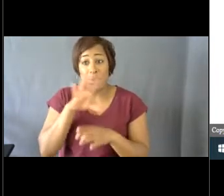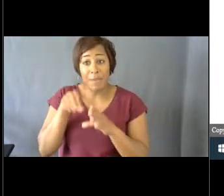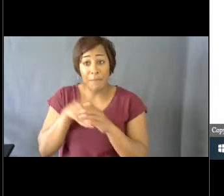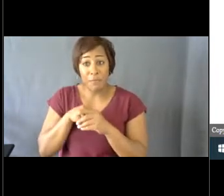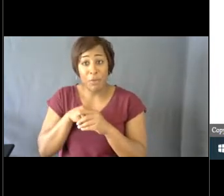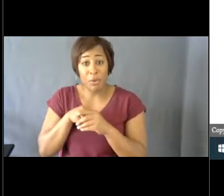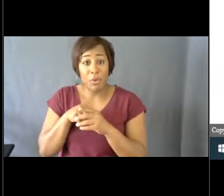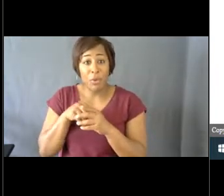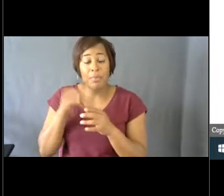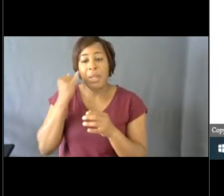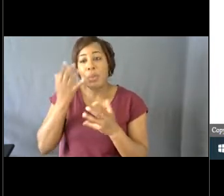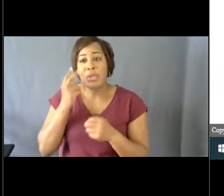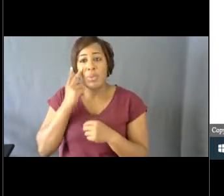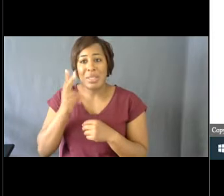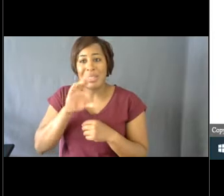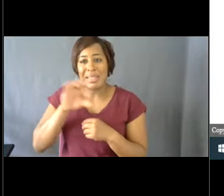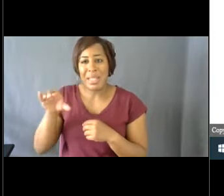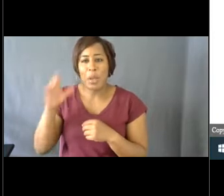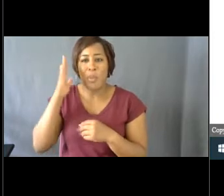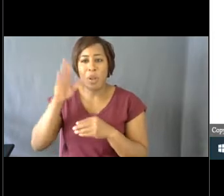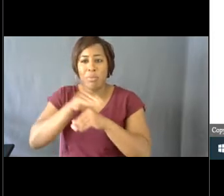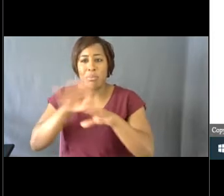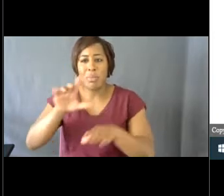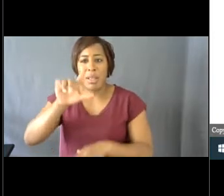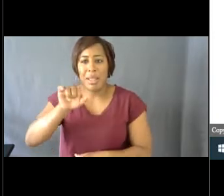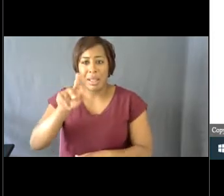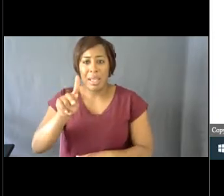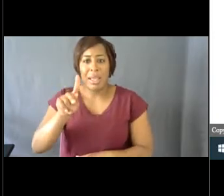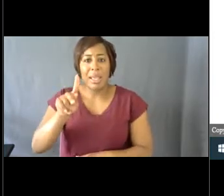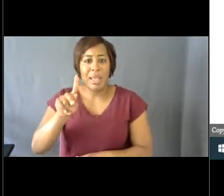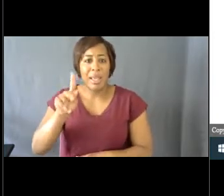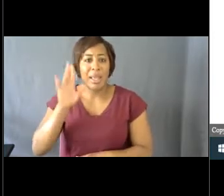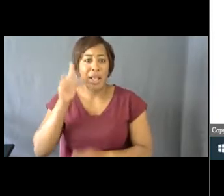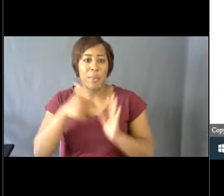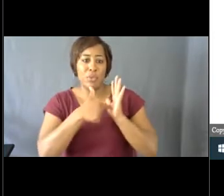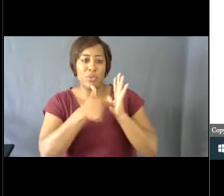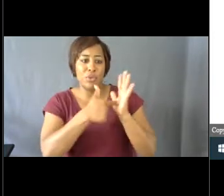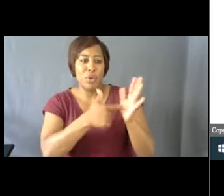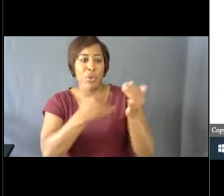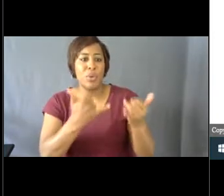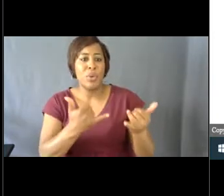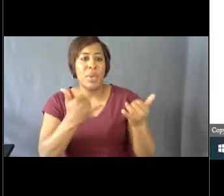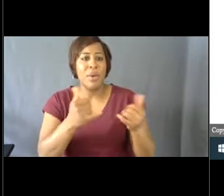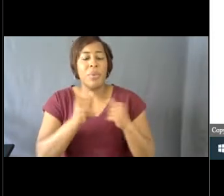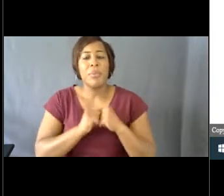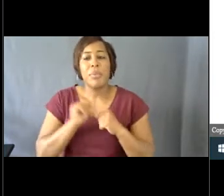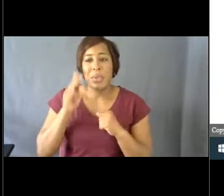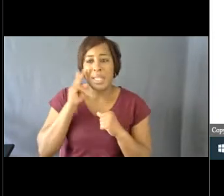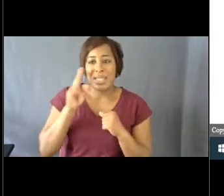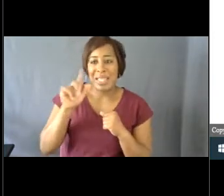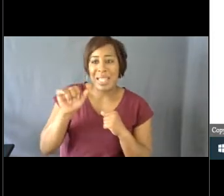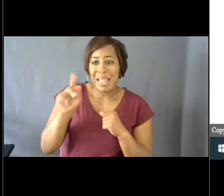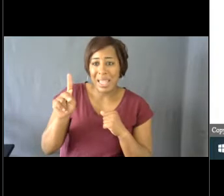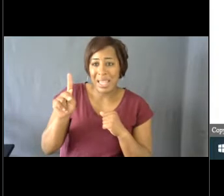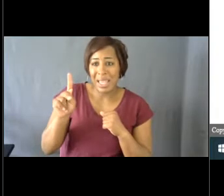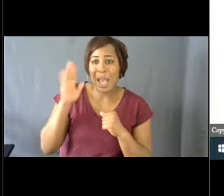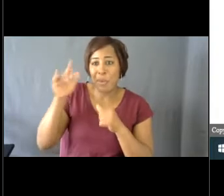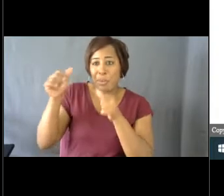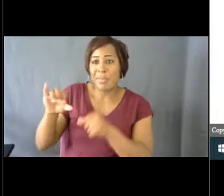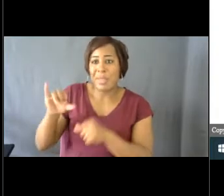will share this link, and I can do that for you right up here. See the stream text link. I will share this in the chat for